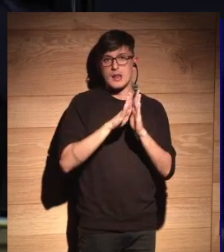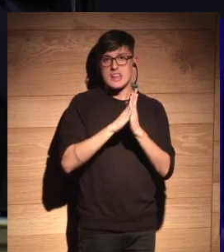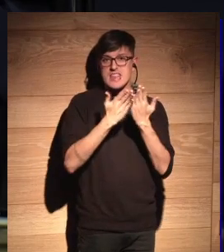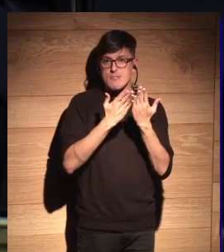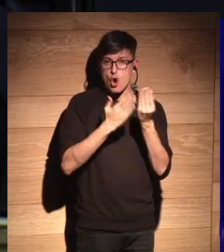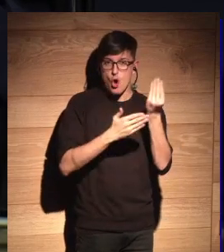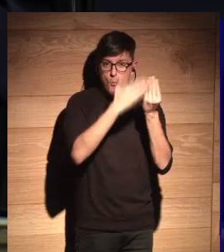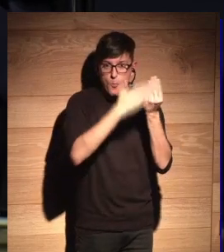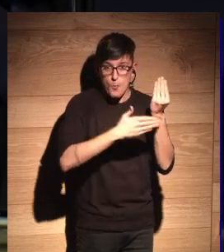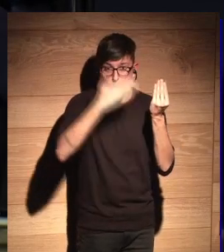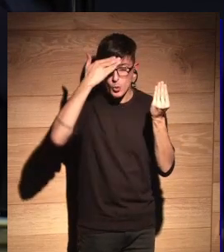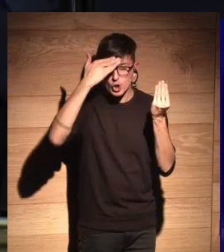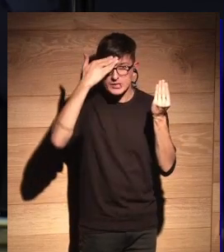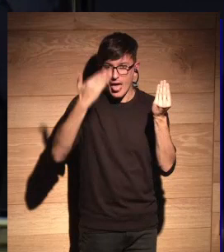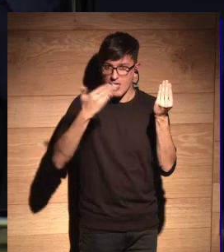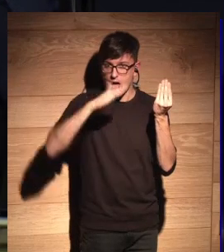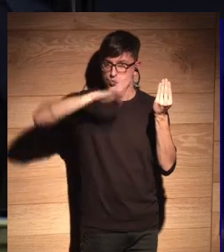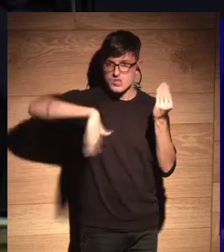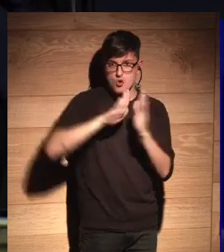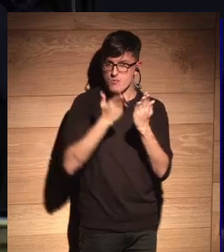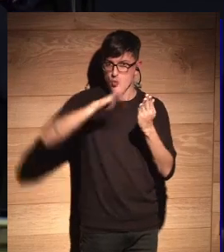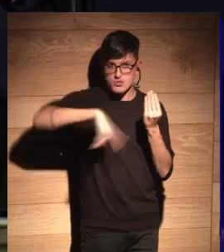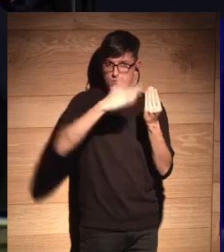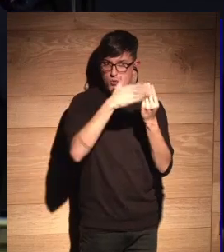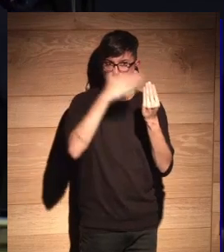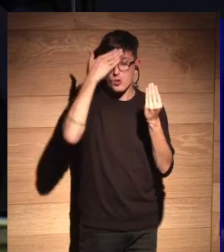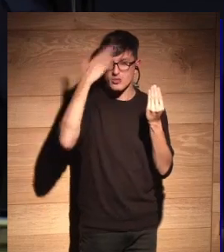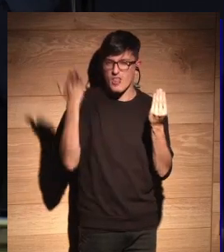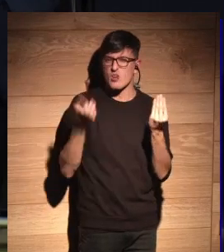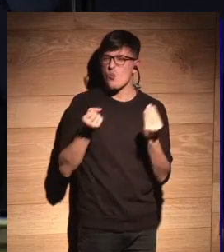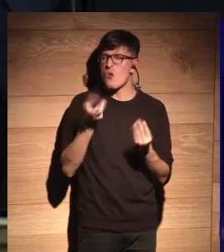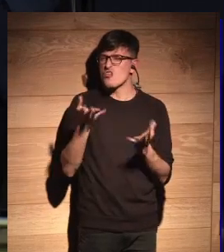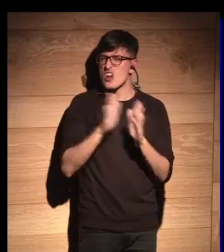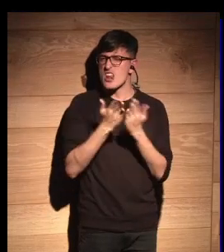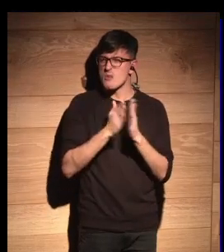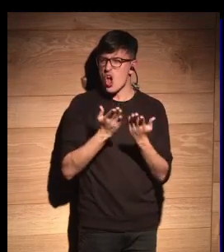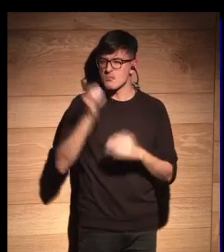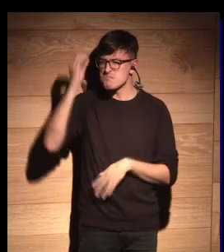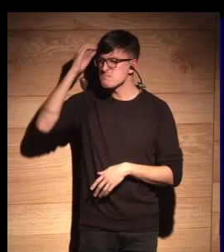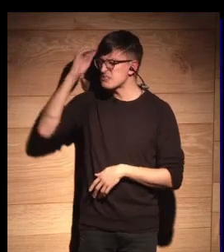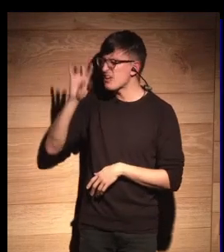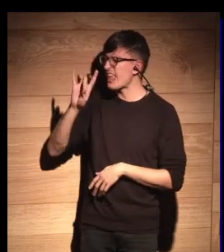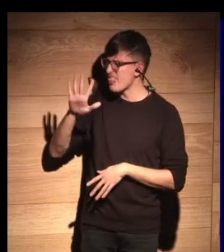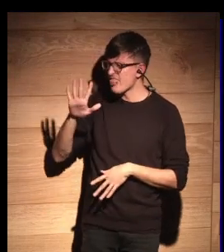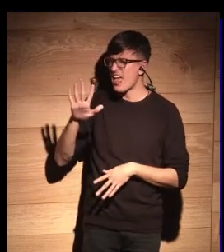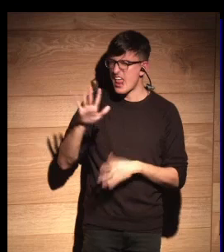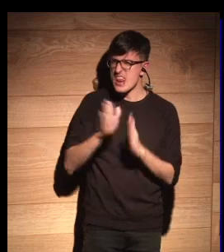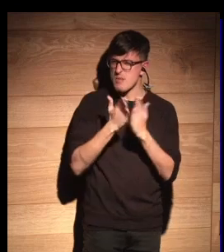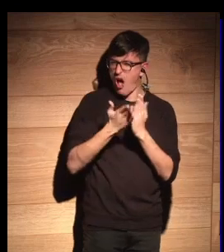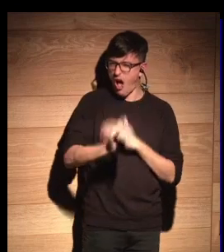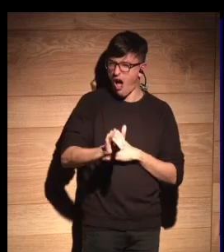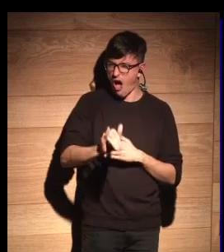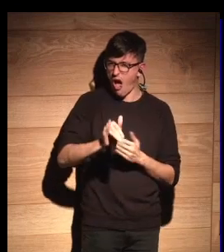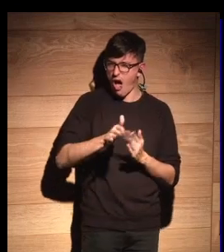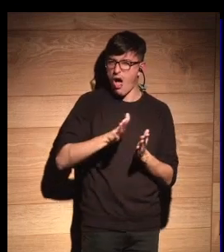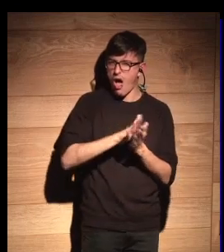you published? About a dozen or more? I think it's 15. 15. This is my current book, the one that